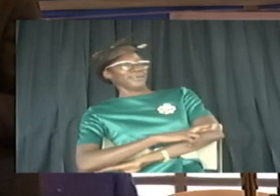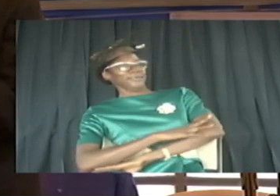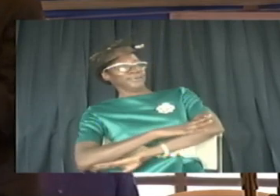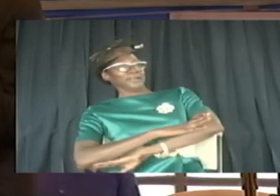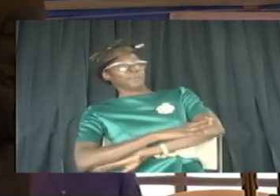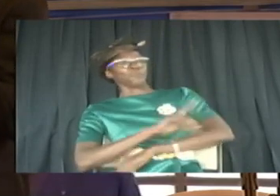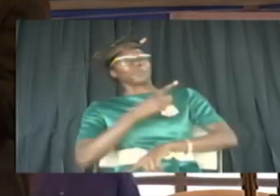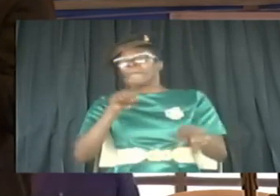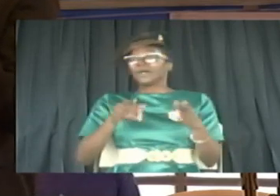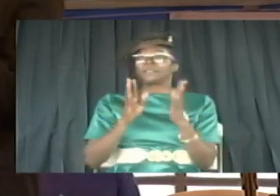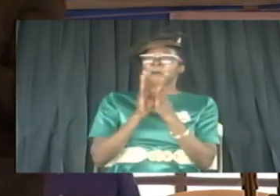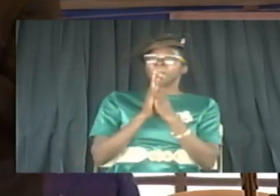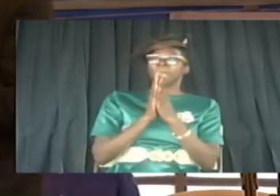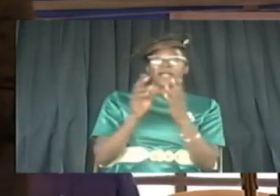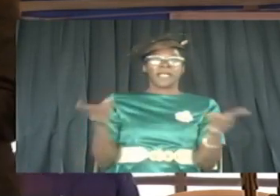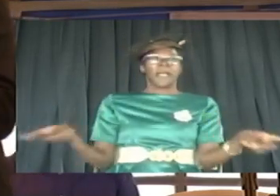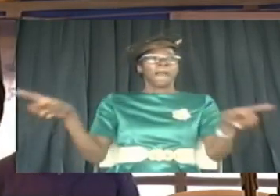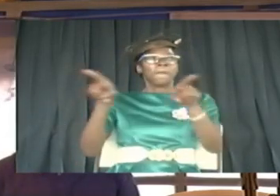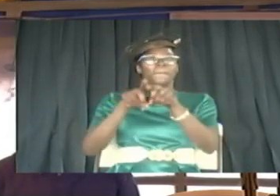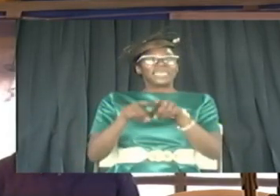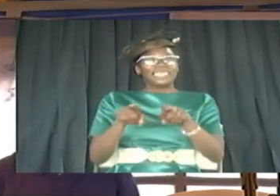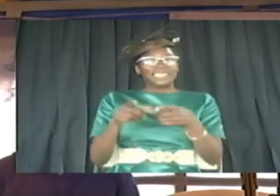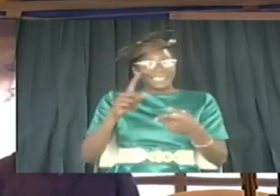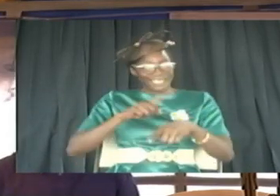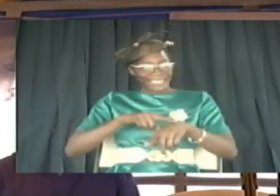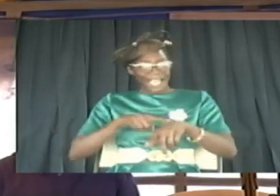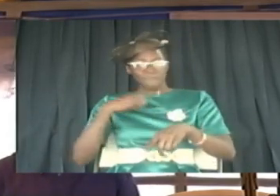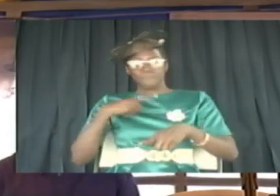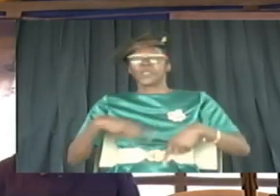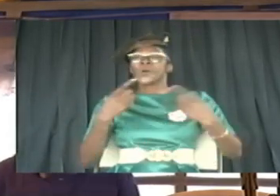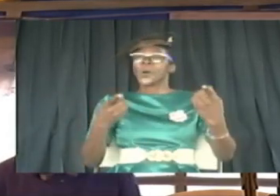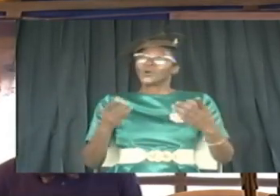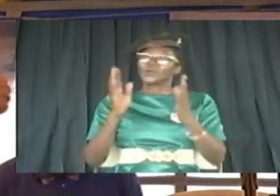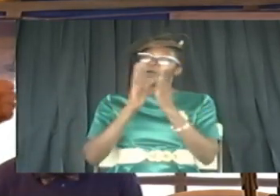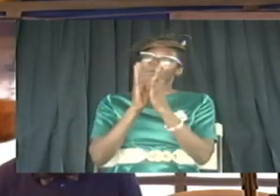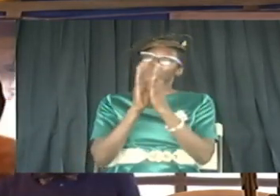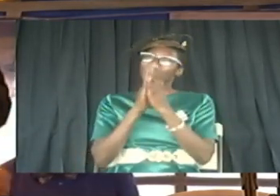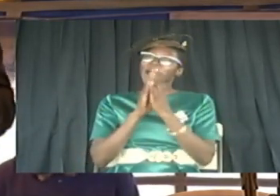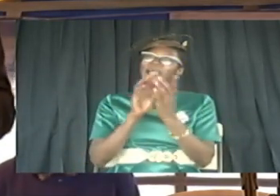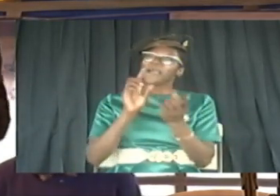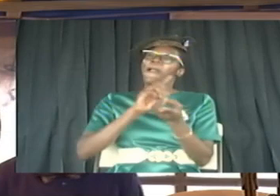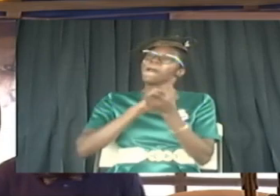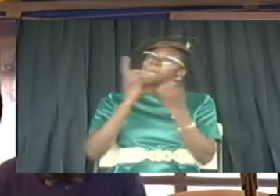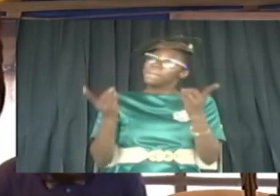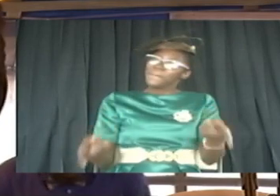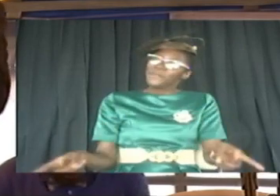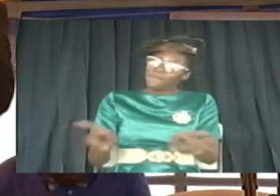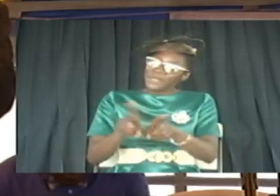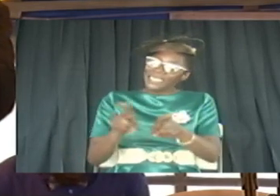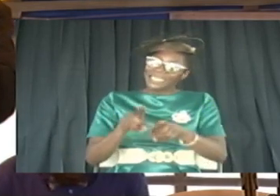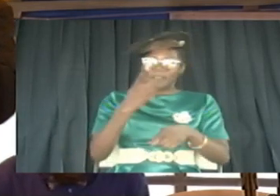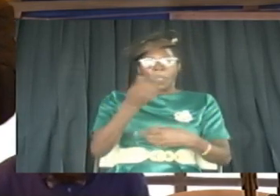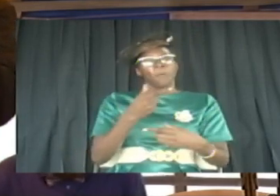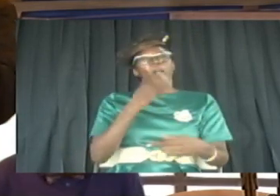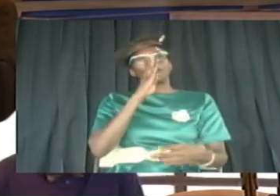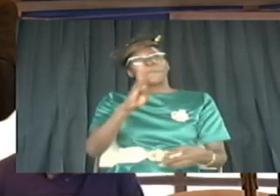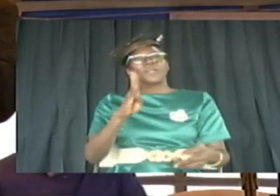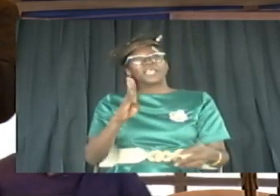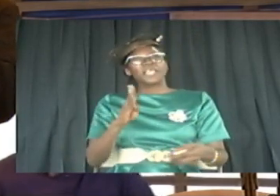time, and I'm going to go to prayer meeting because I want to be with the saints of God, and I want to